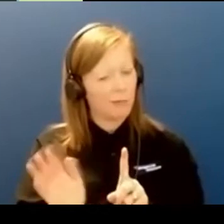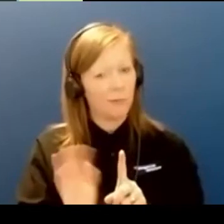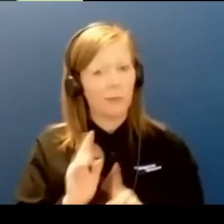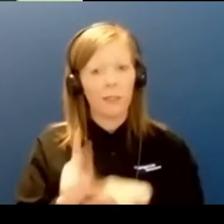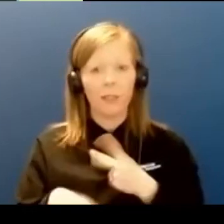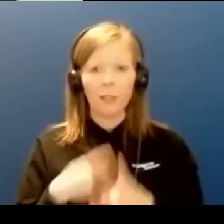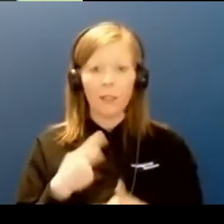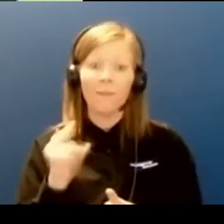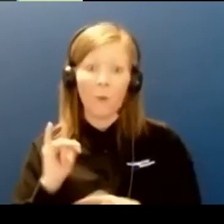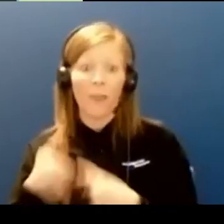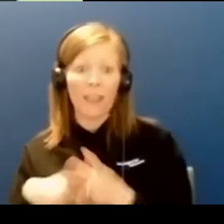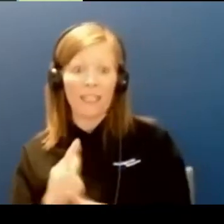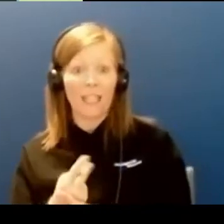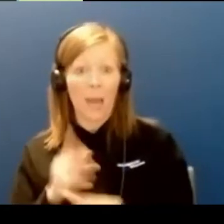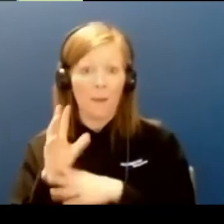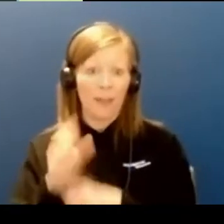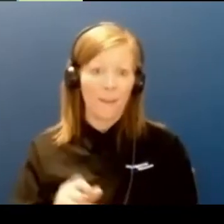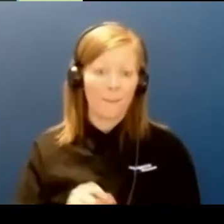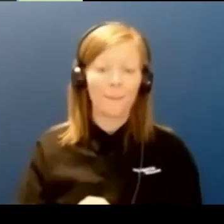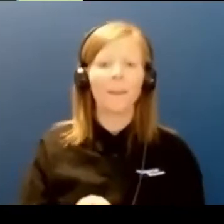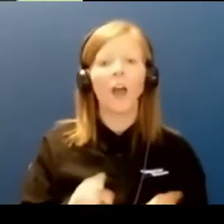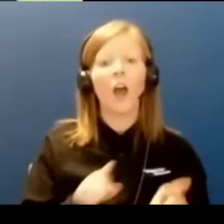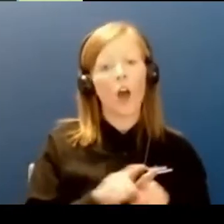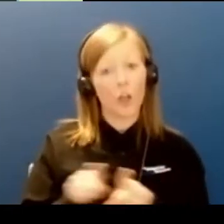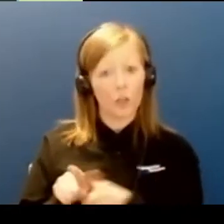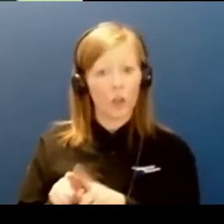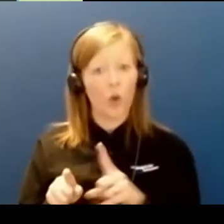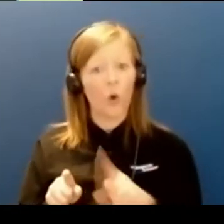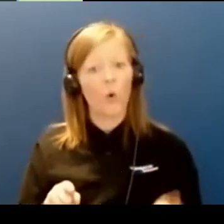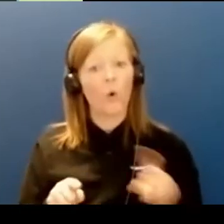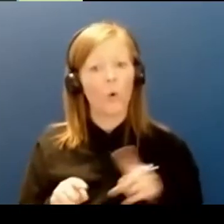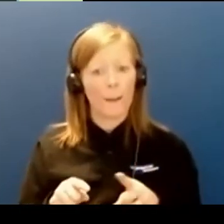of habits. Also, it